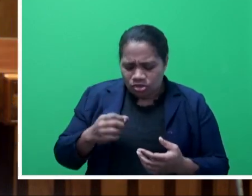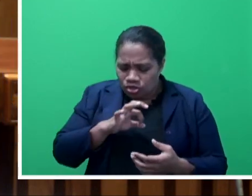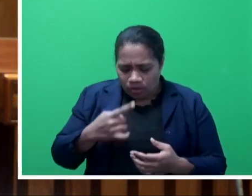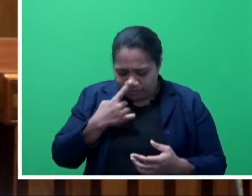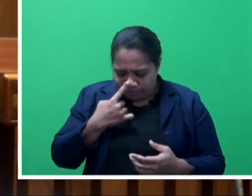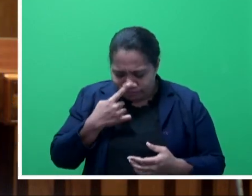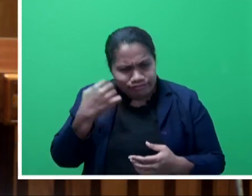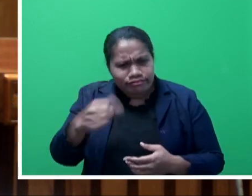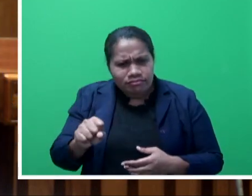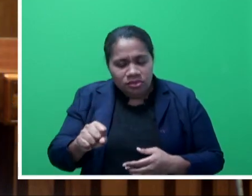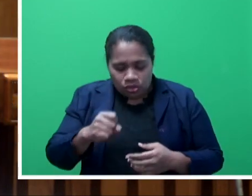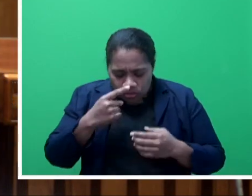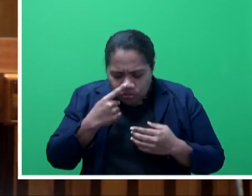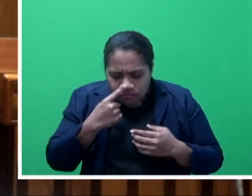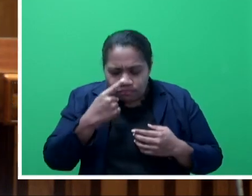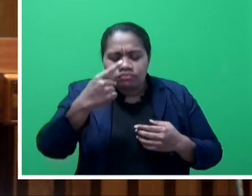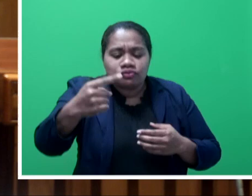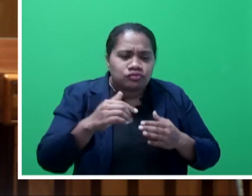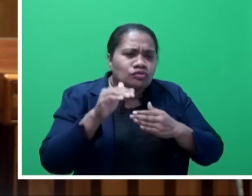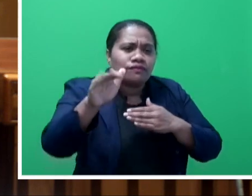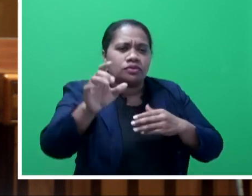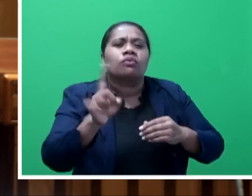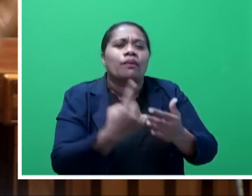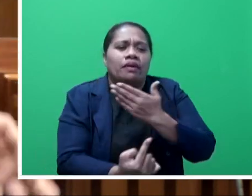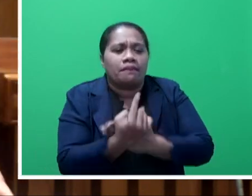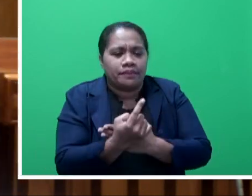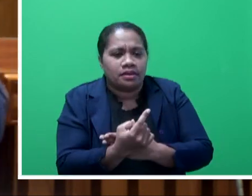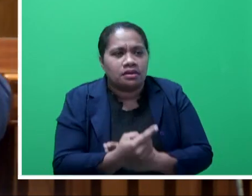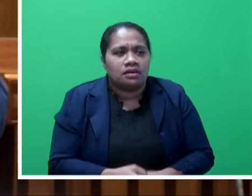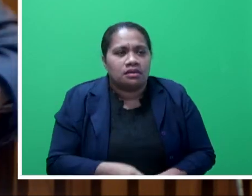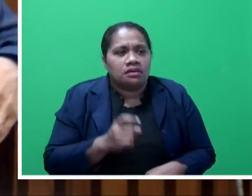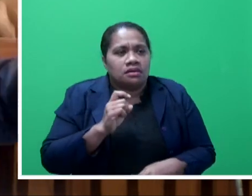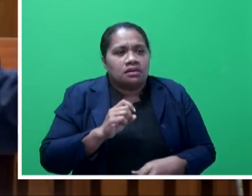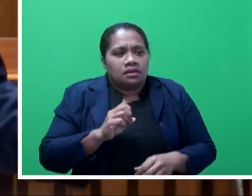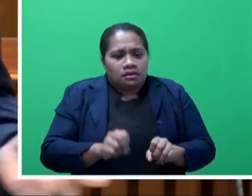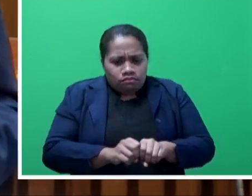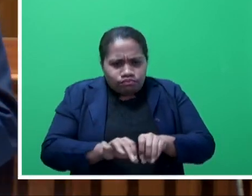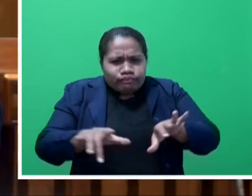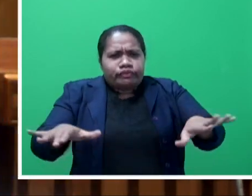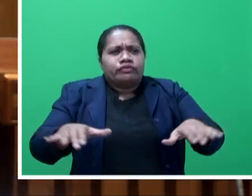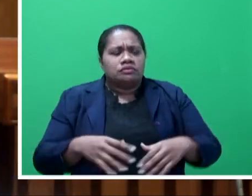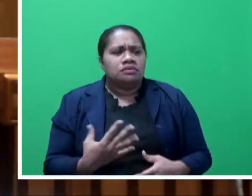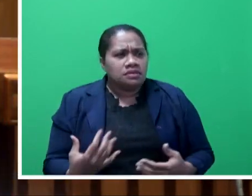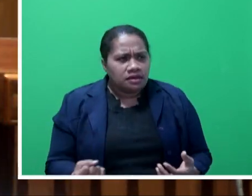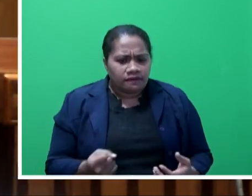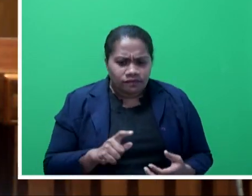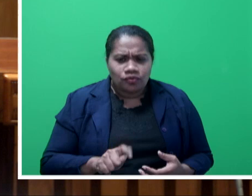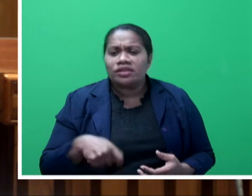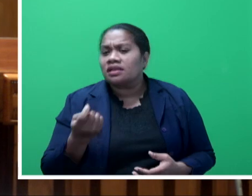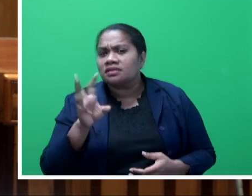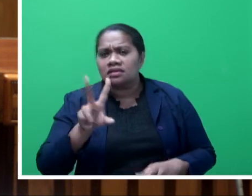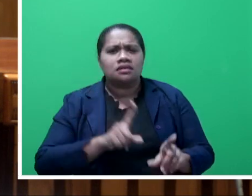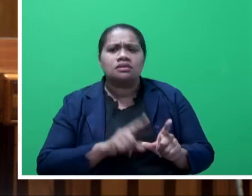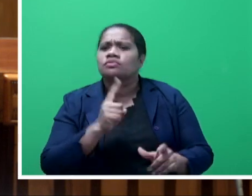Of course, we can conjecture and say, what will happen if the pandemic stays? What will happen if it's there for the next 3 years?